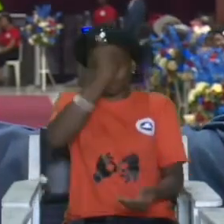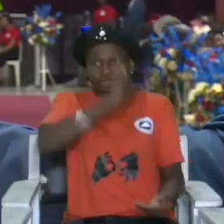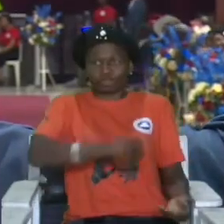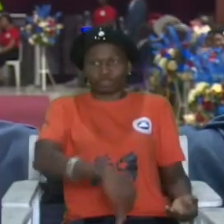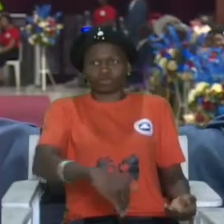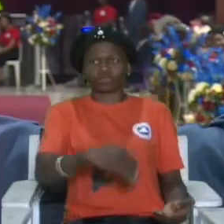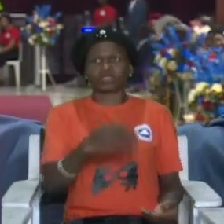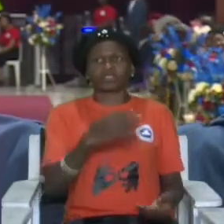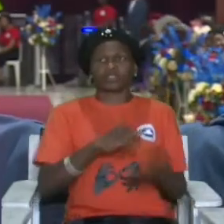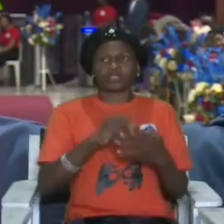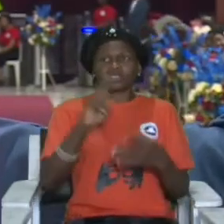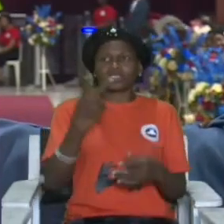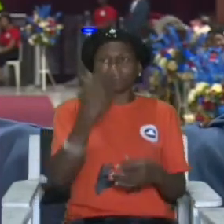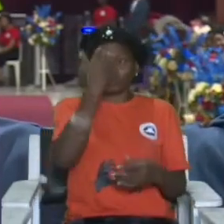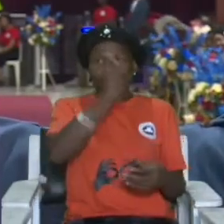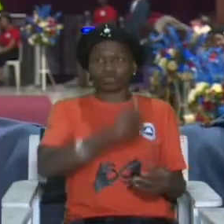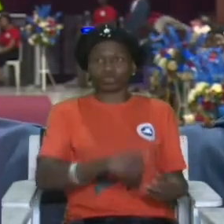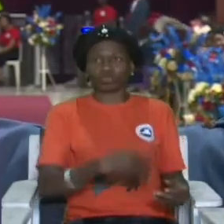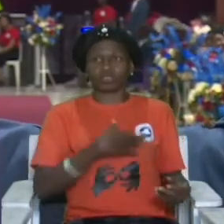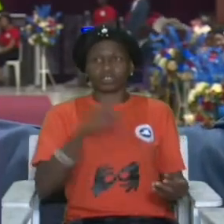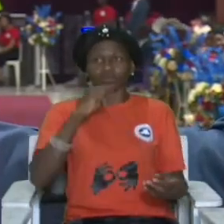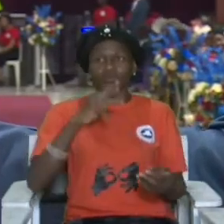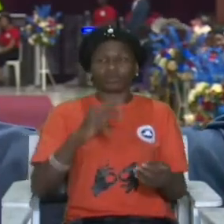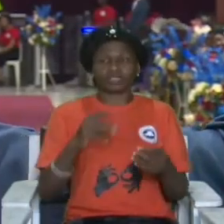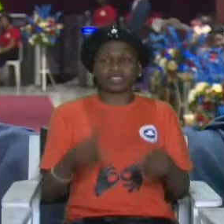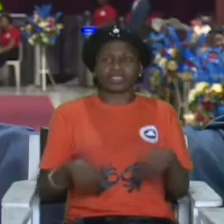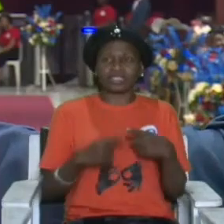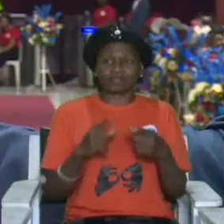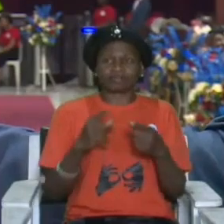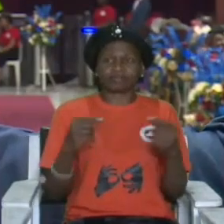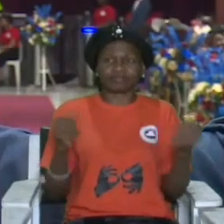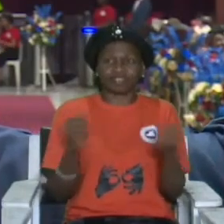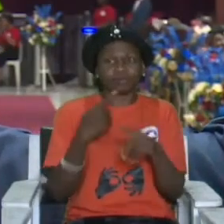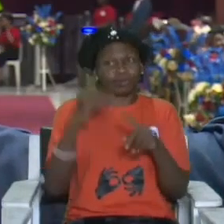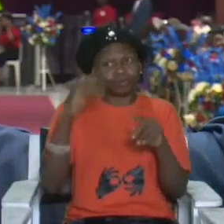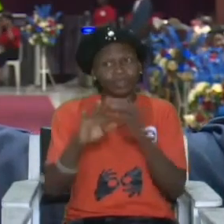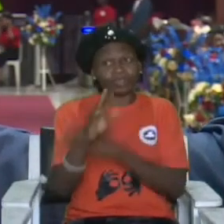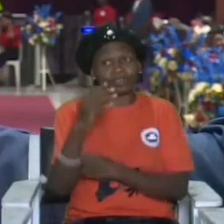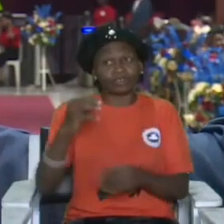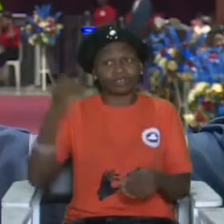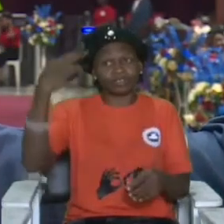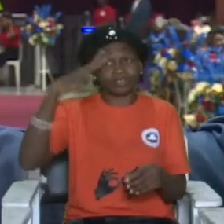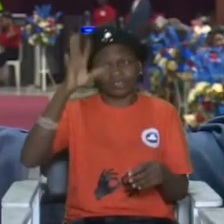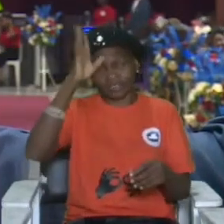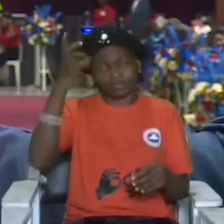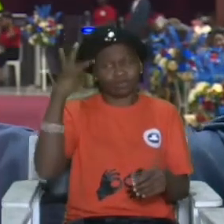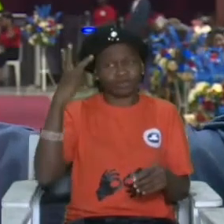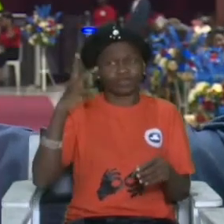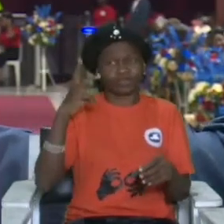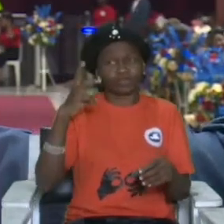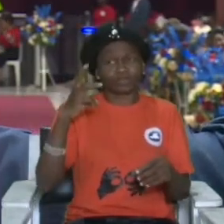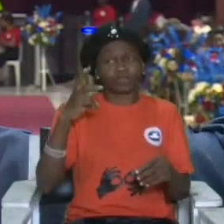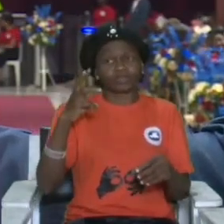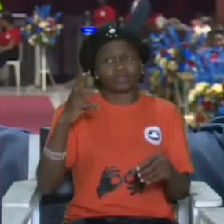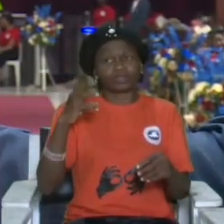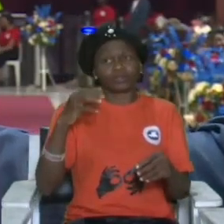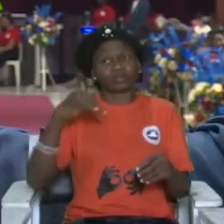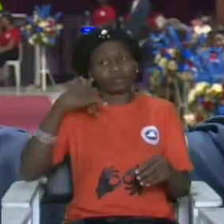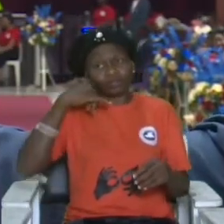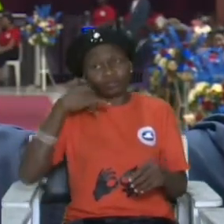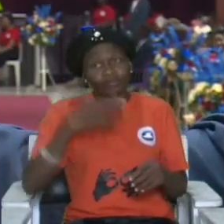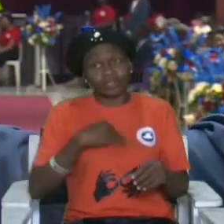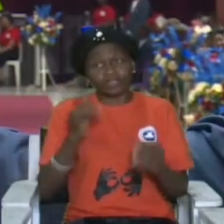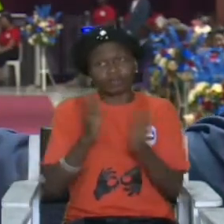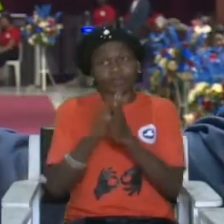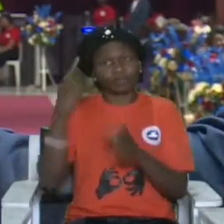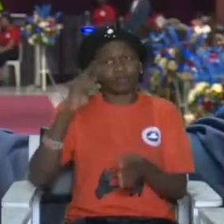was her second stroke, and it was life-threatening. But by God's grace, Daddy was able to put a call through. He